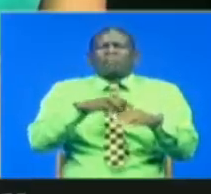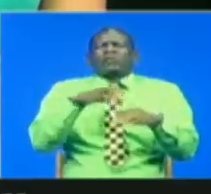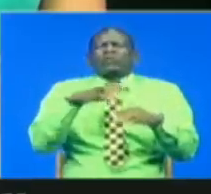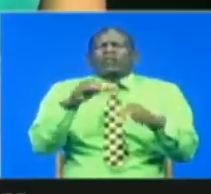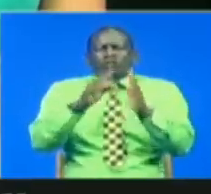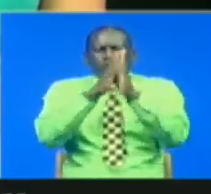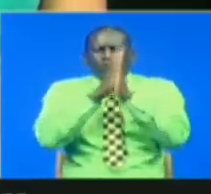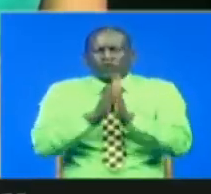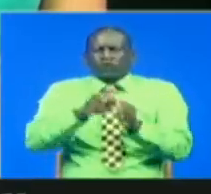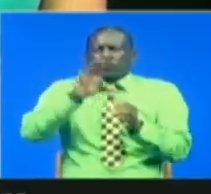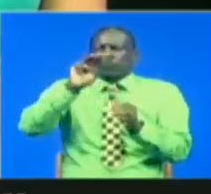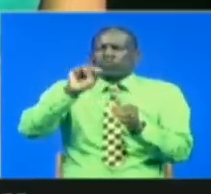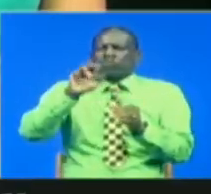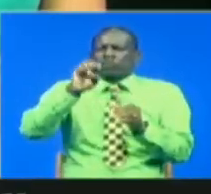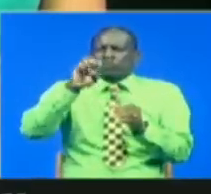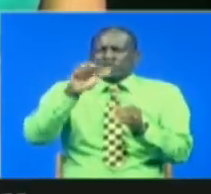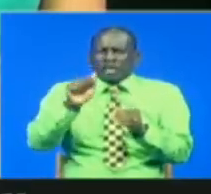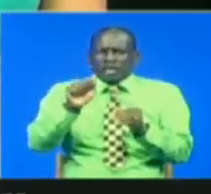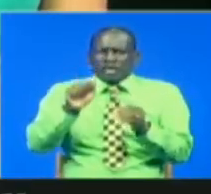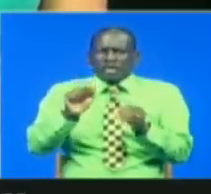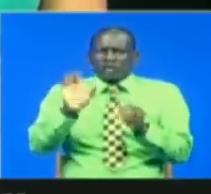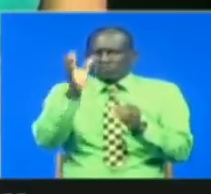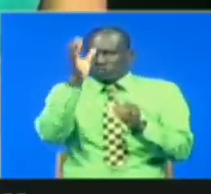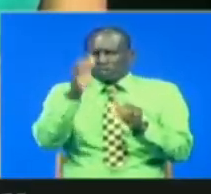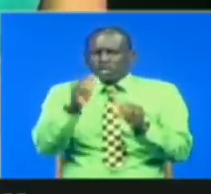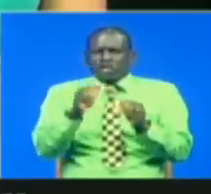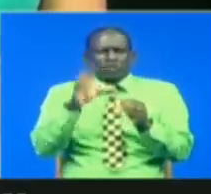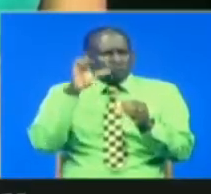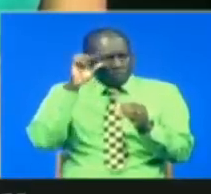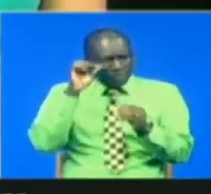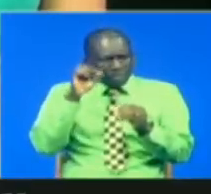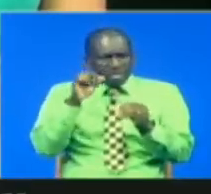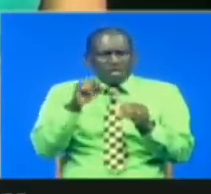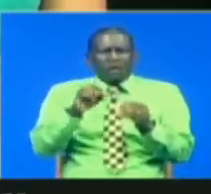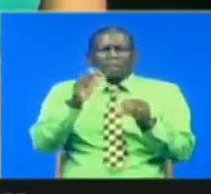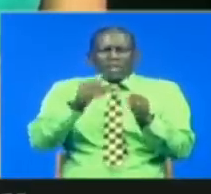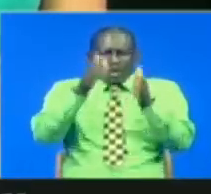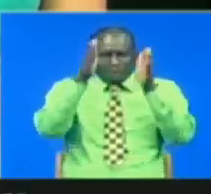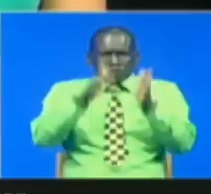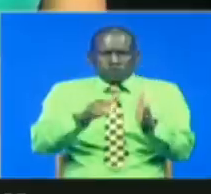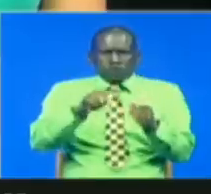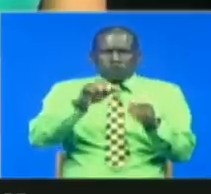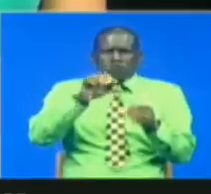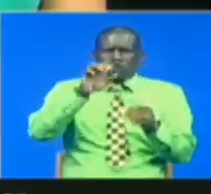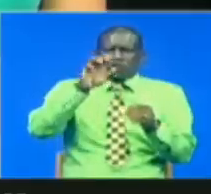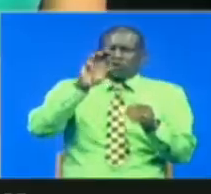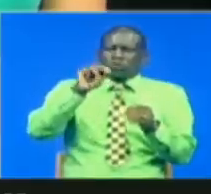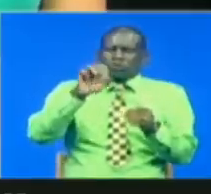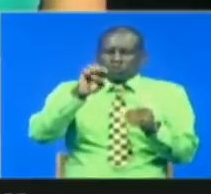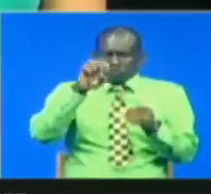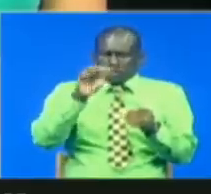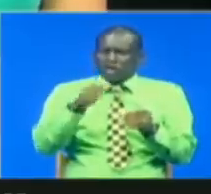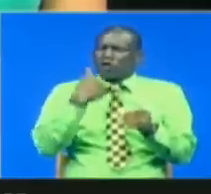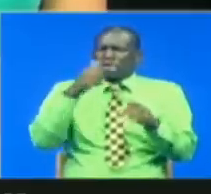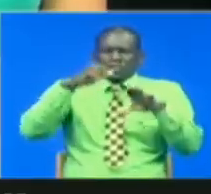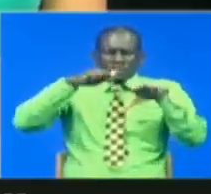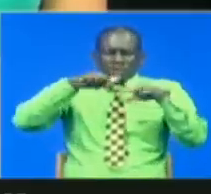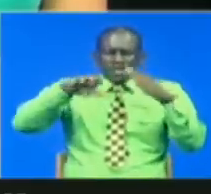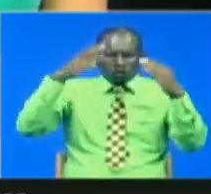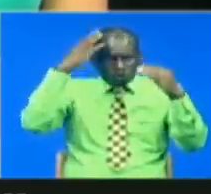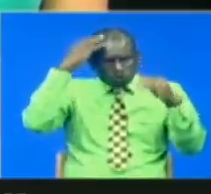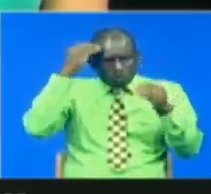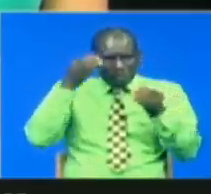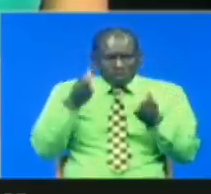Mombasa by recruiter Ramadan Hamisi Kufungwa, who is now in Somalia fighting alongside Al-Shabaab.